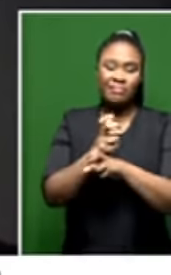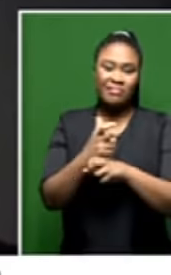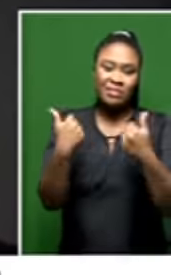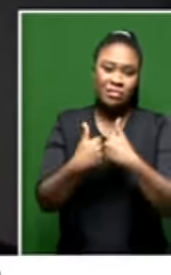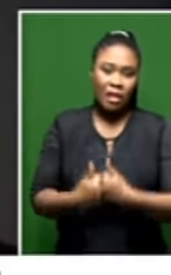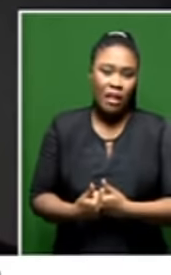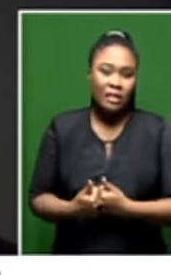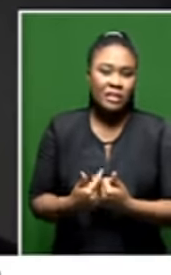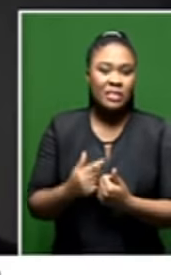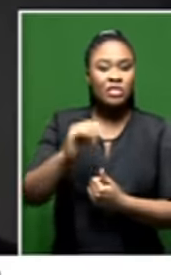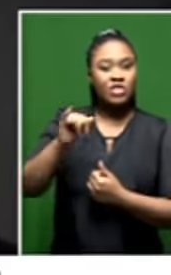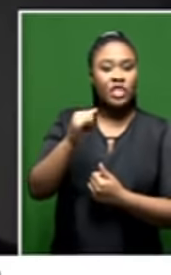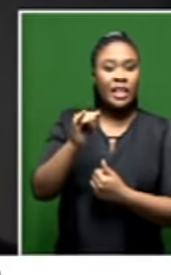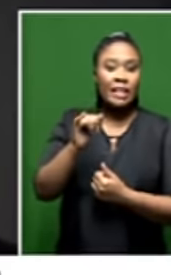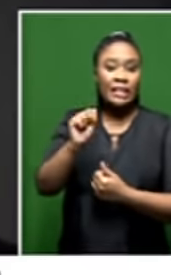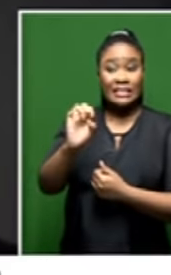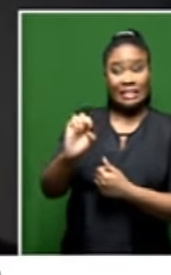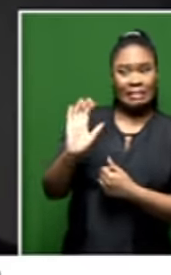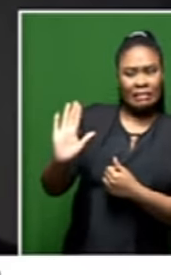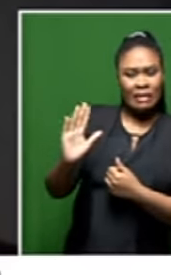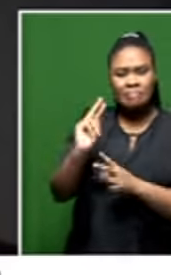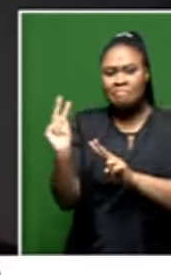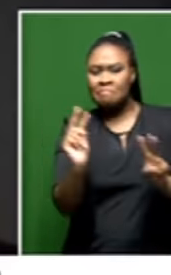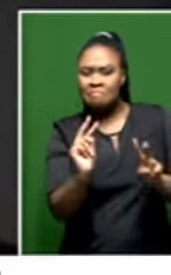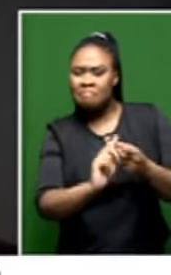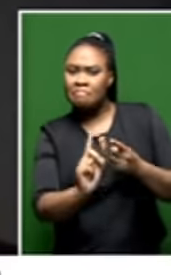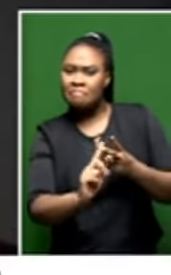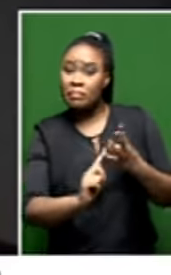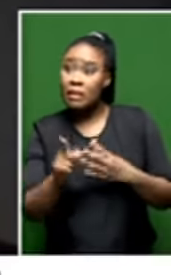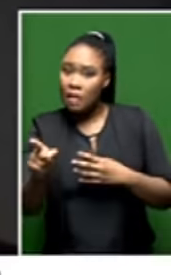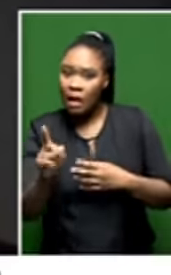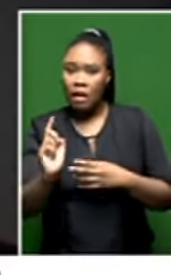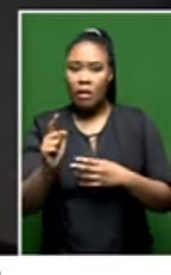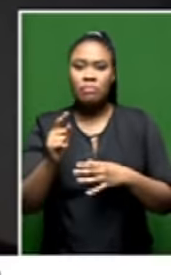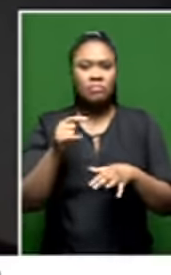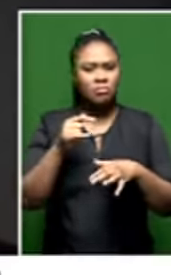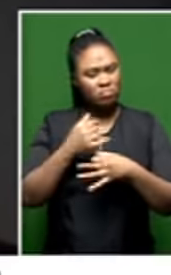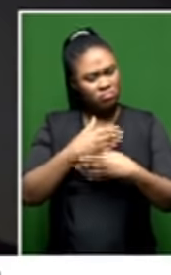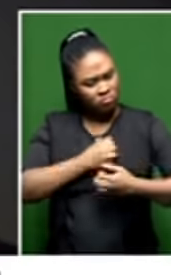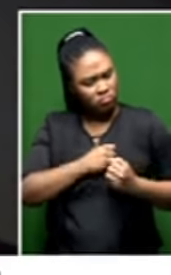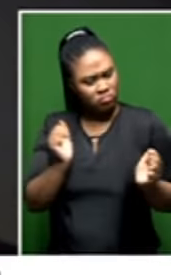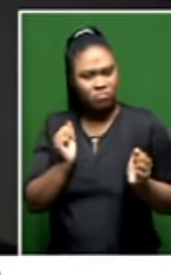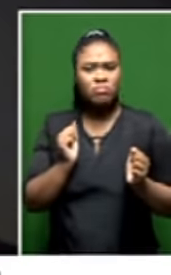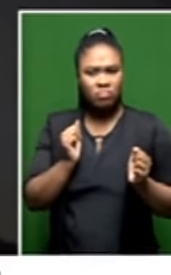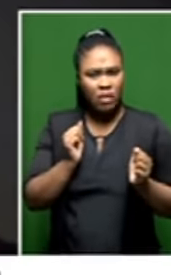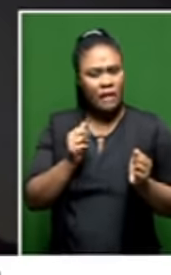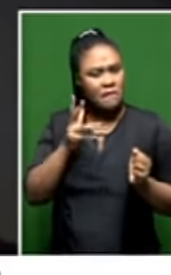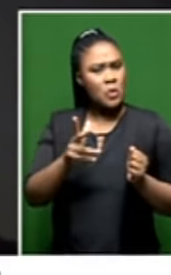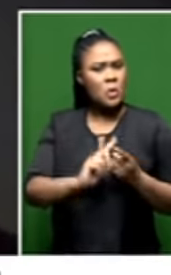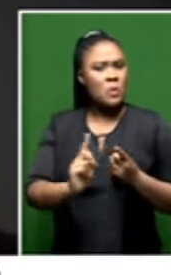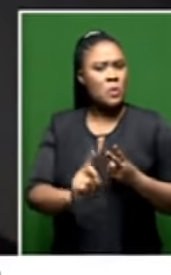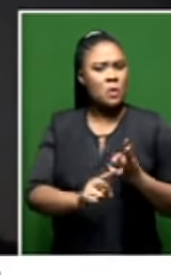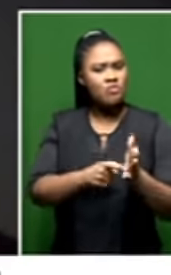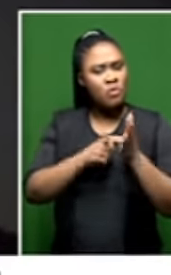the JSC operates, is that it would be very beneficial if they articulated some criteria that they will be applying this week.